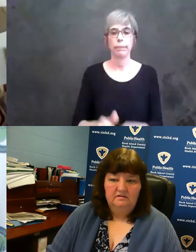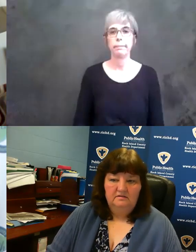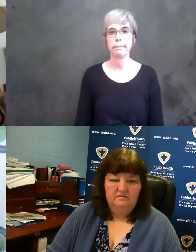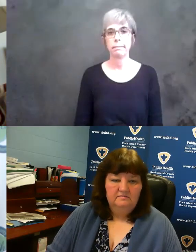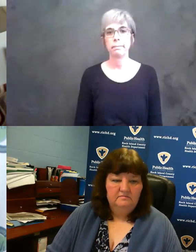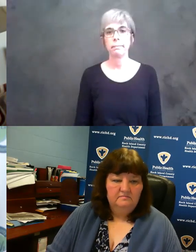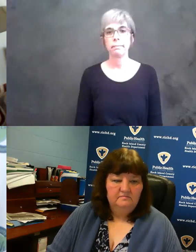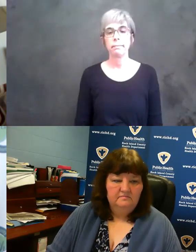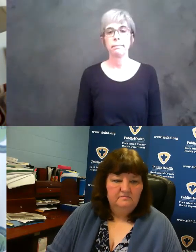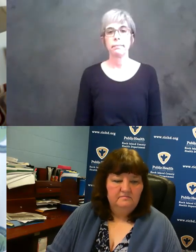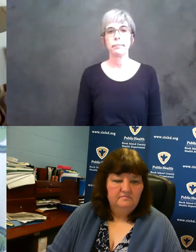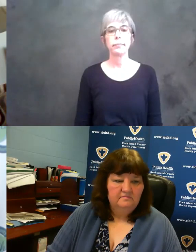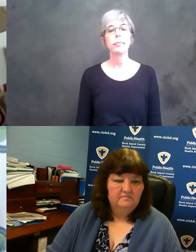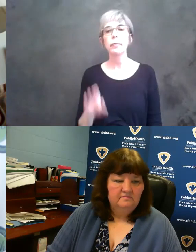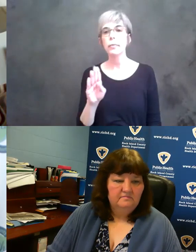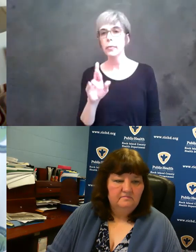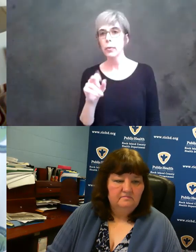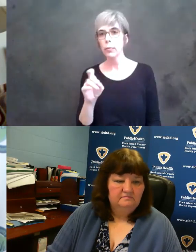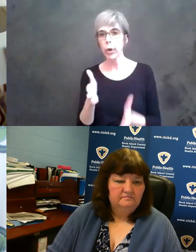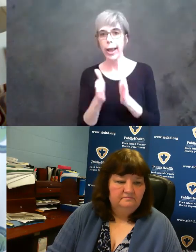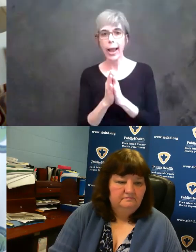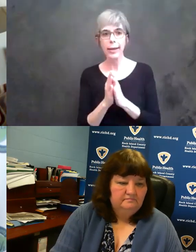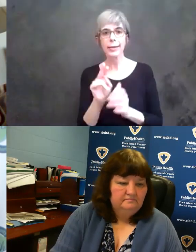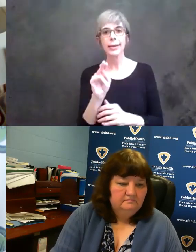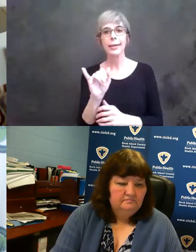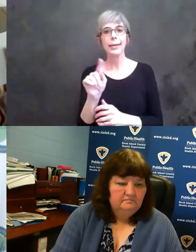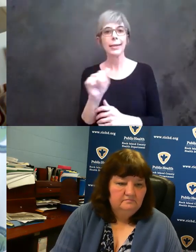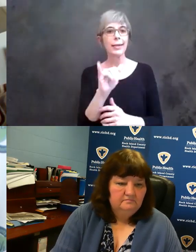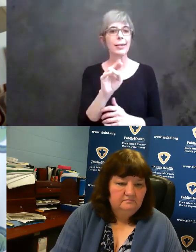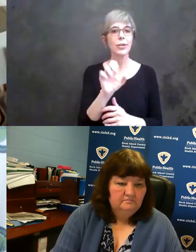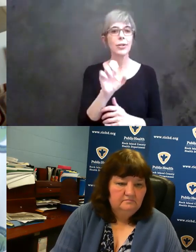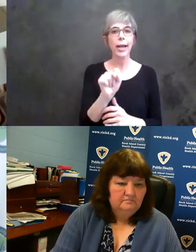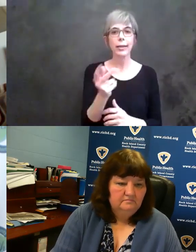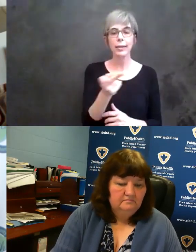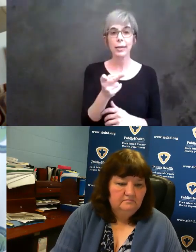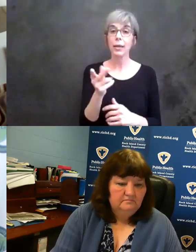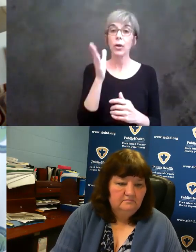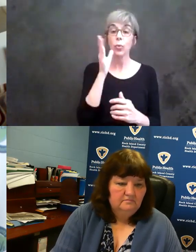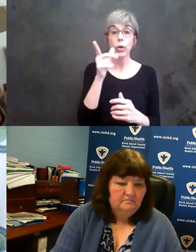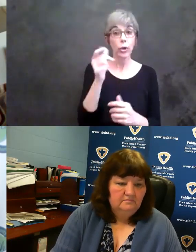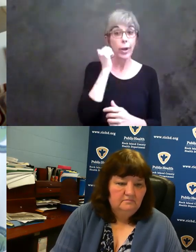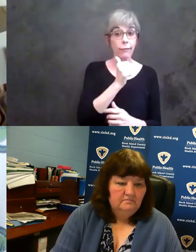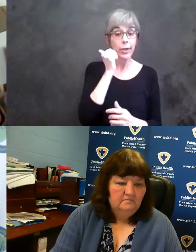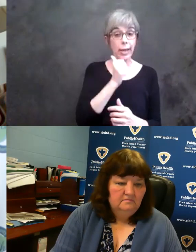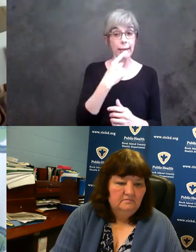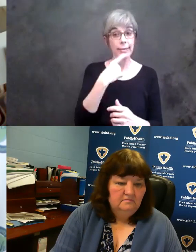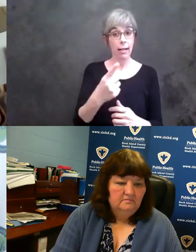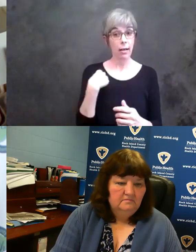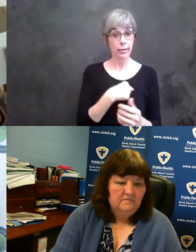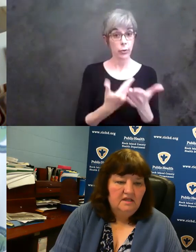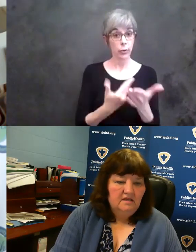Nita and Janet, perhaps you can both answer this last question. Will you continue to send us the updated numbers daily?